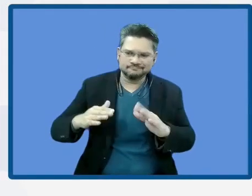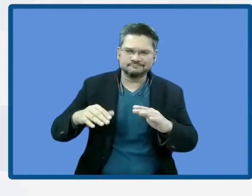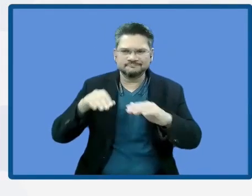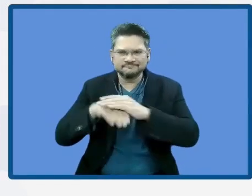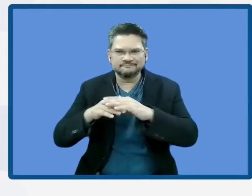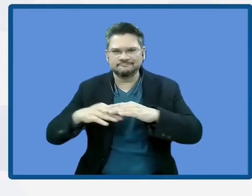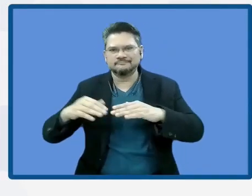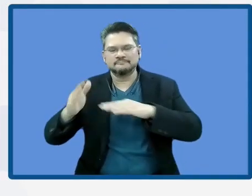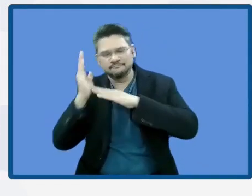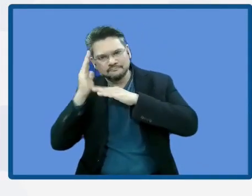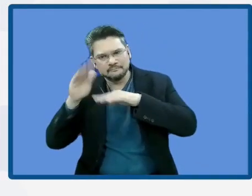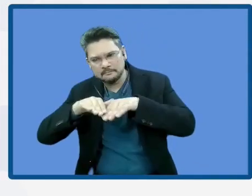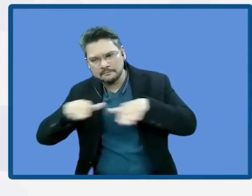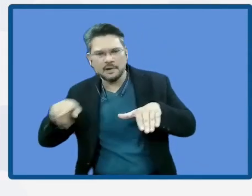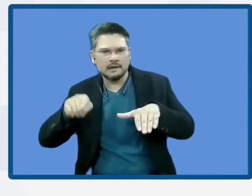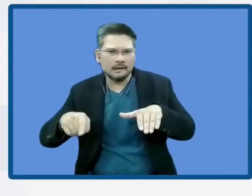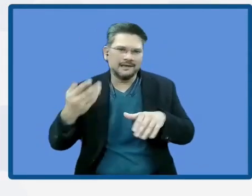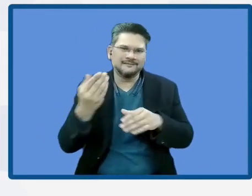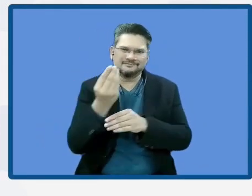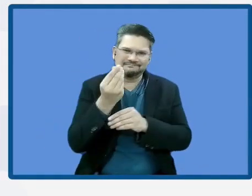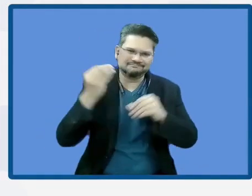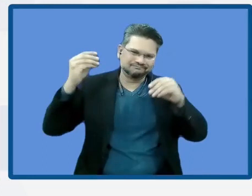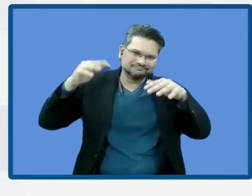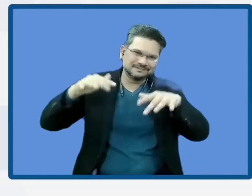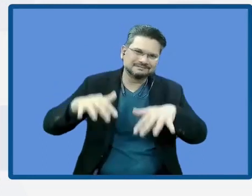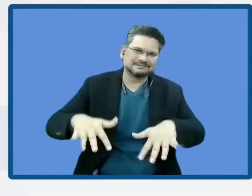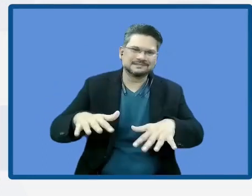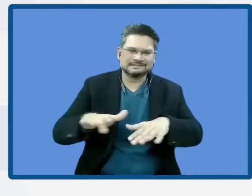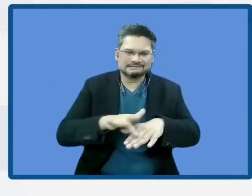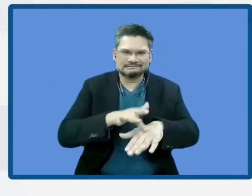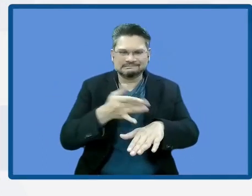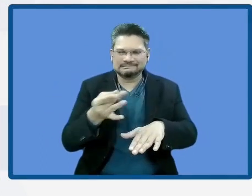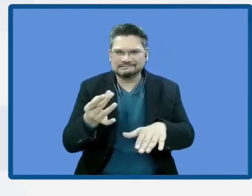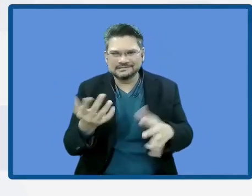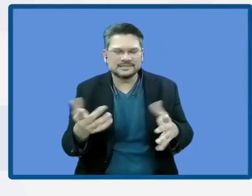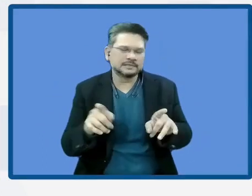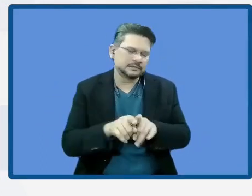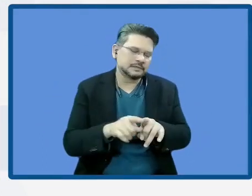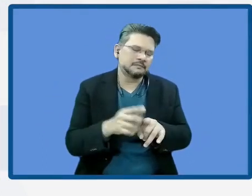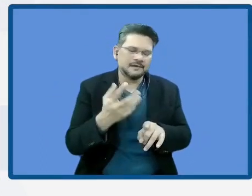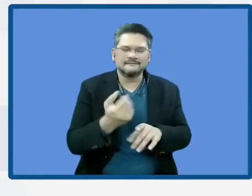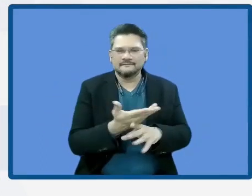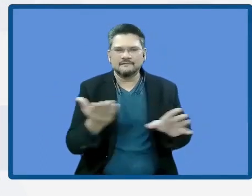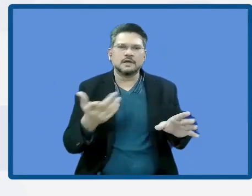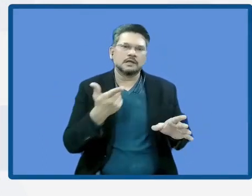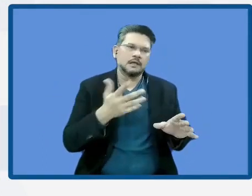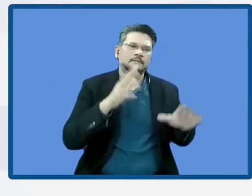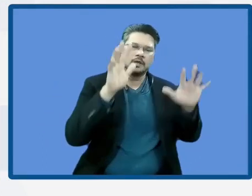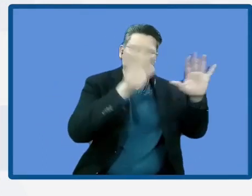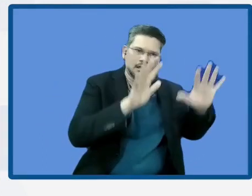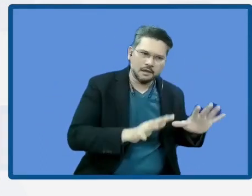different stations like climate station, earthquake station, and sound